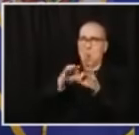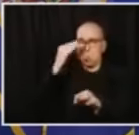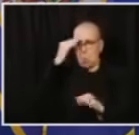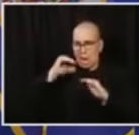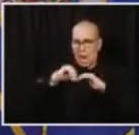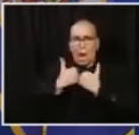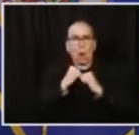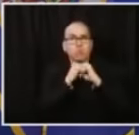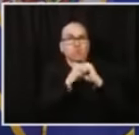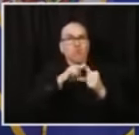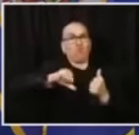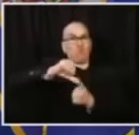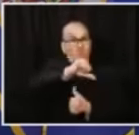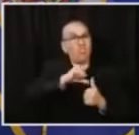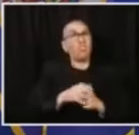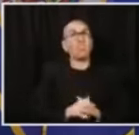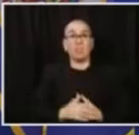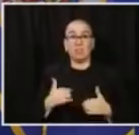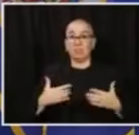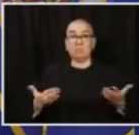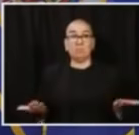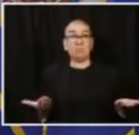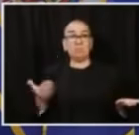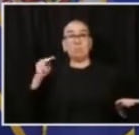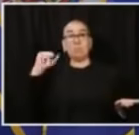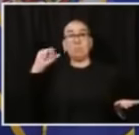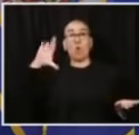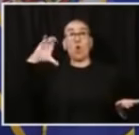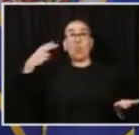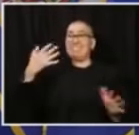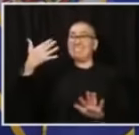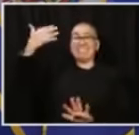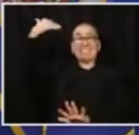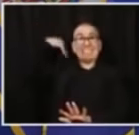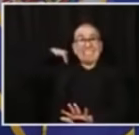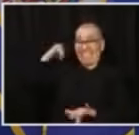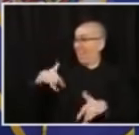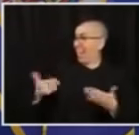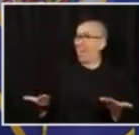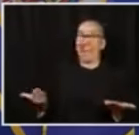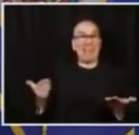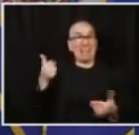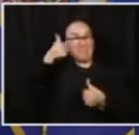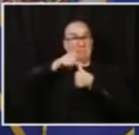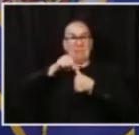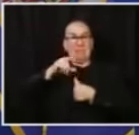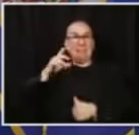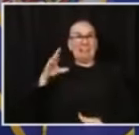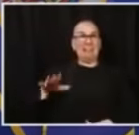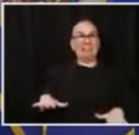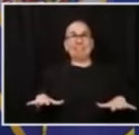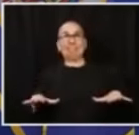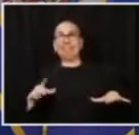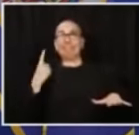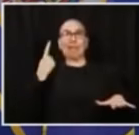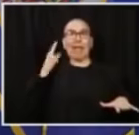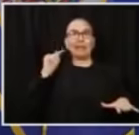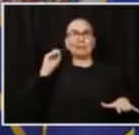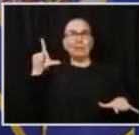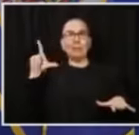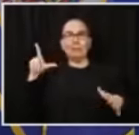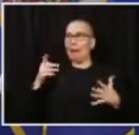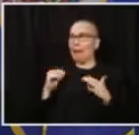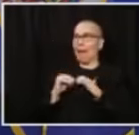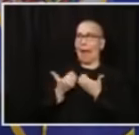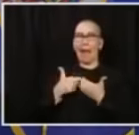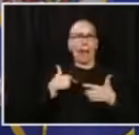March, and we were announcing a partnership of testing, which was our only tool at the time, one of the only tools to start understanding where we were at.